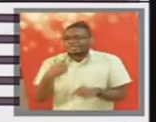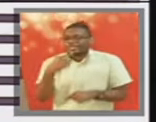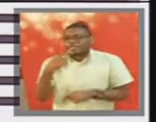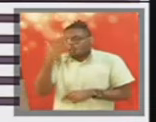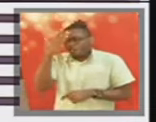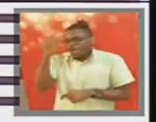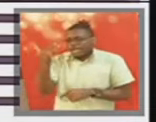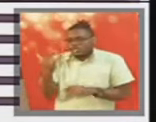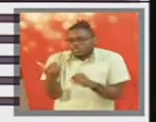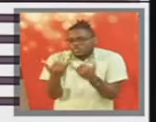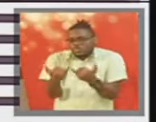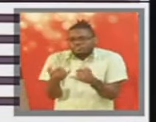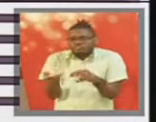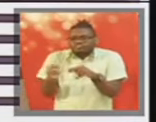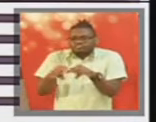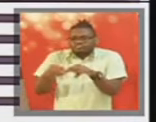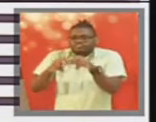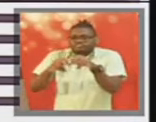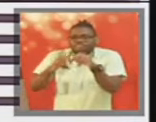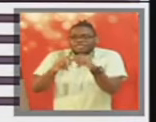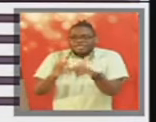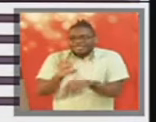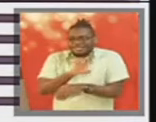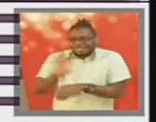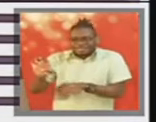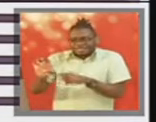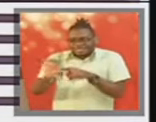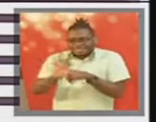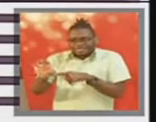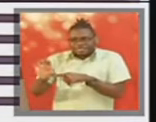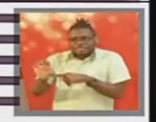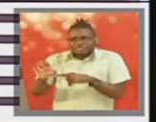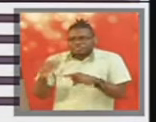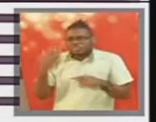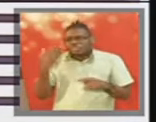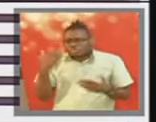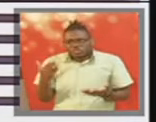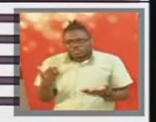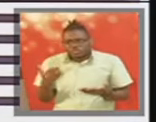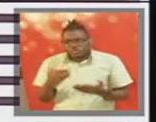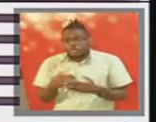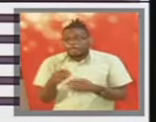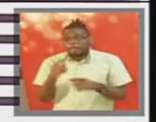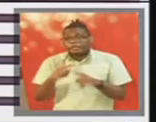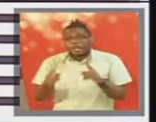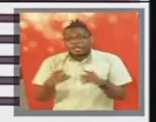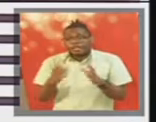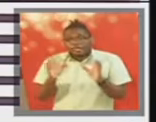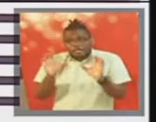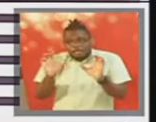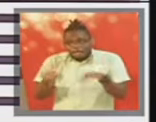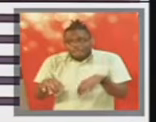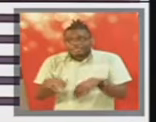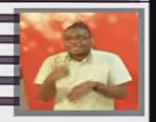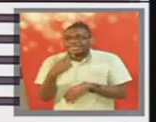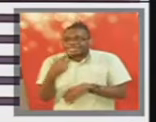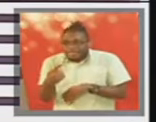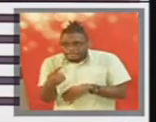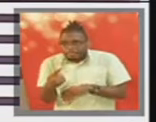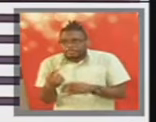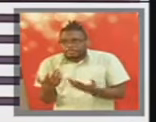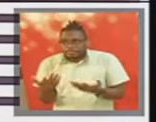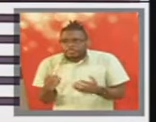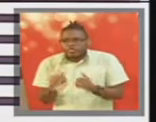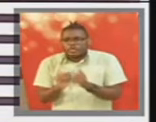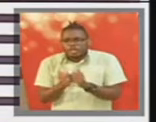this shift in pattern, so to speak, what we can suggest to mitigate that is